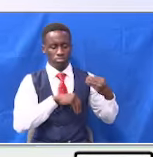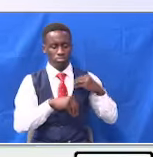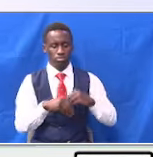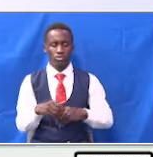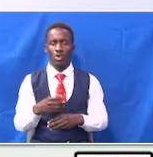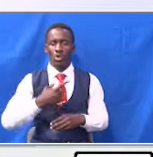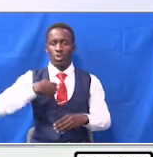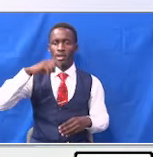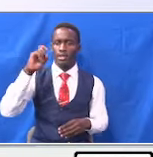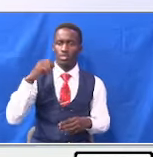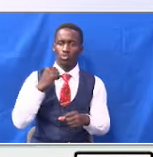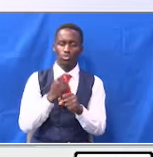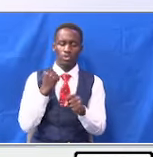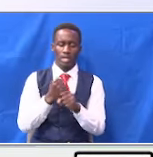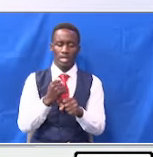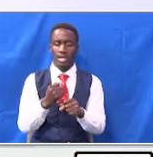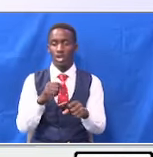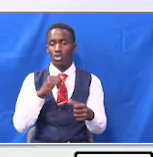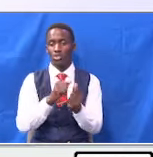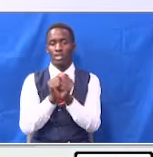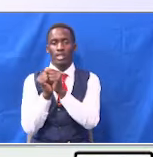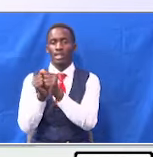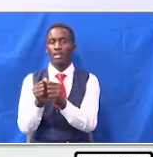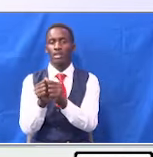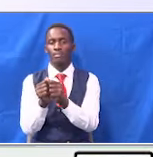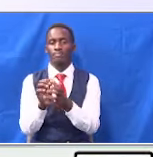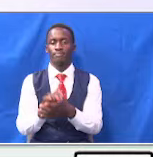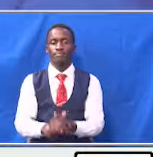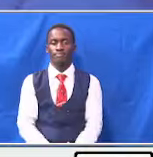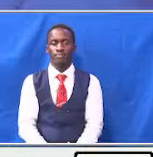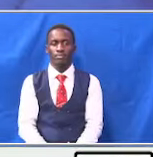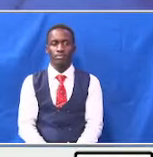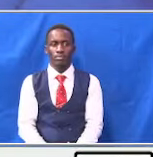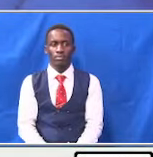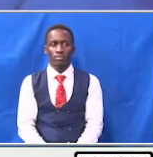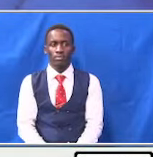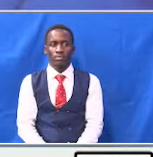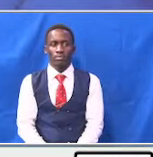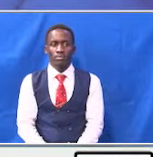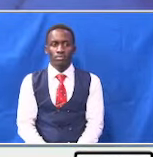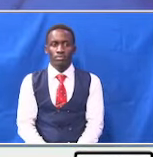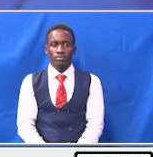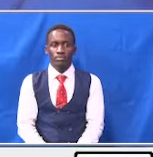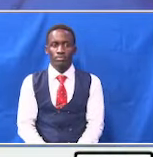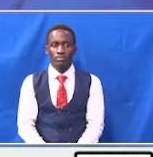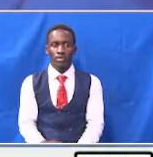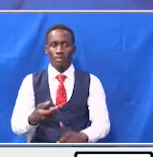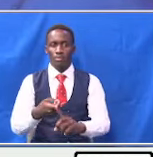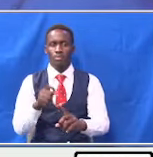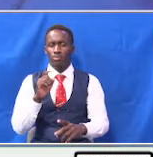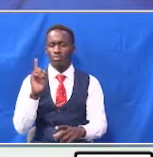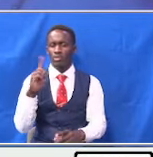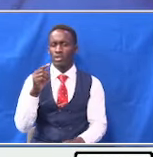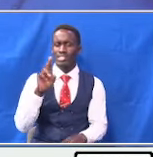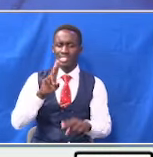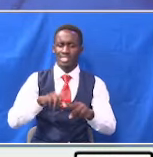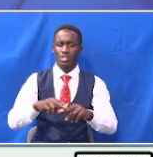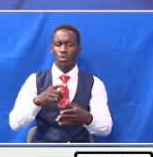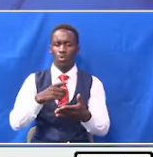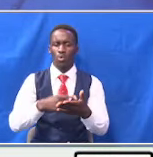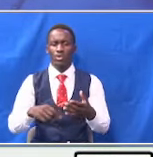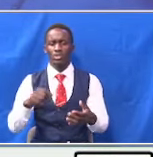supposed to work hand in hand and complement each other. All right. Yes. Reverend, from where you sit, what should he have